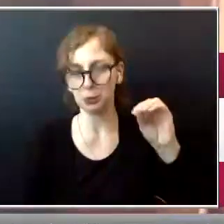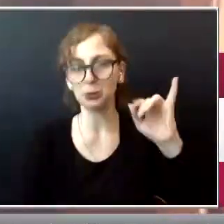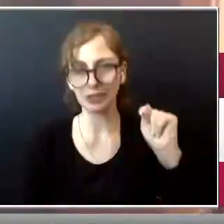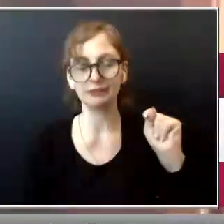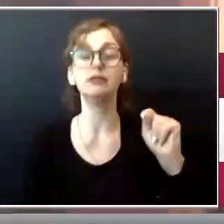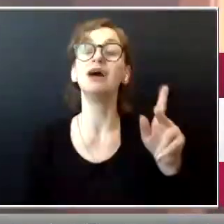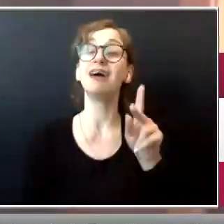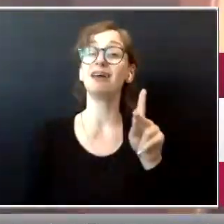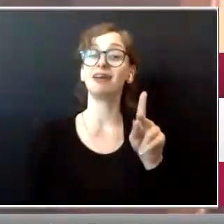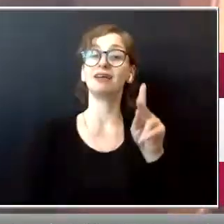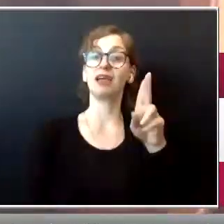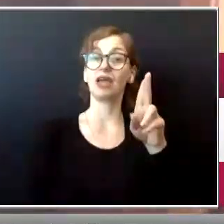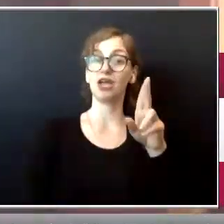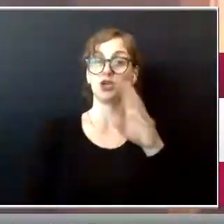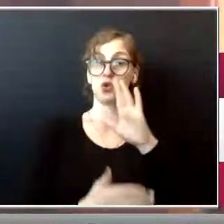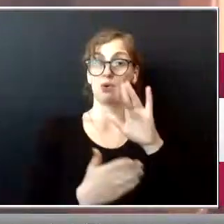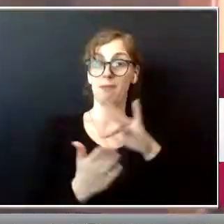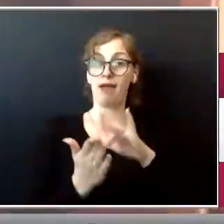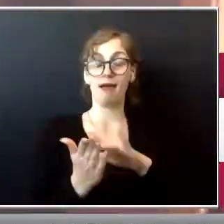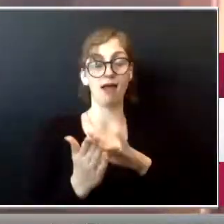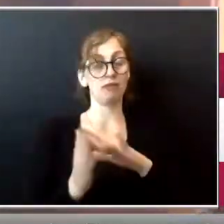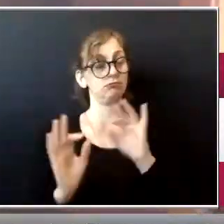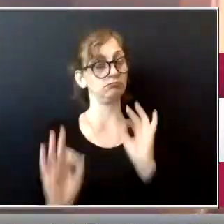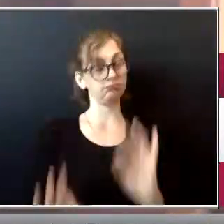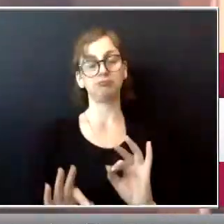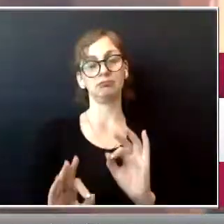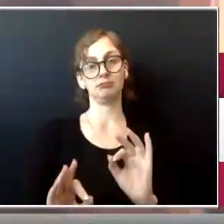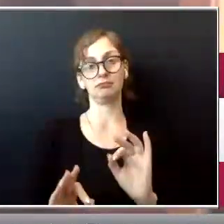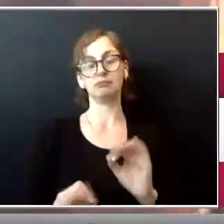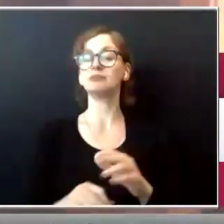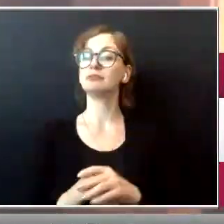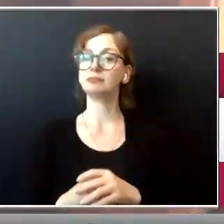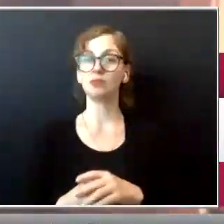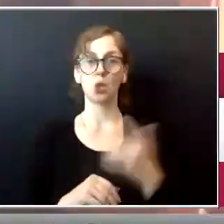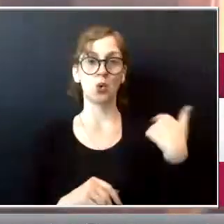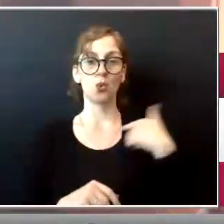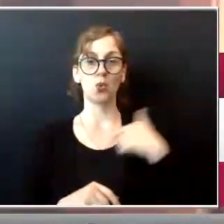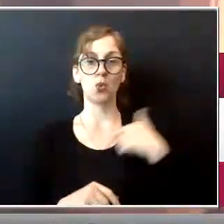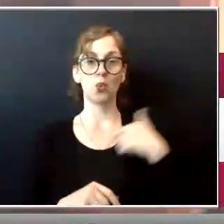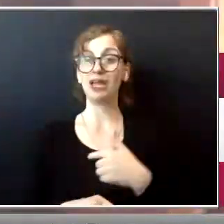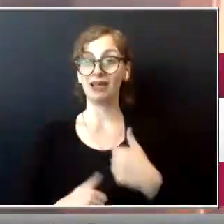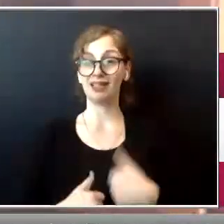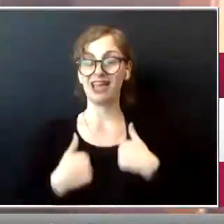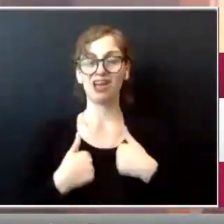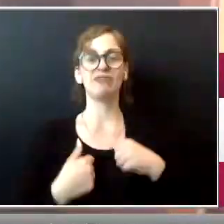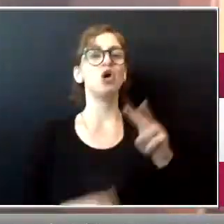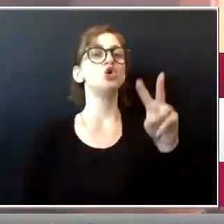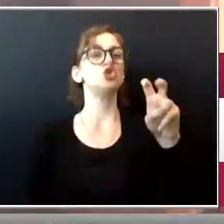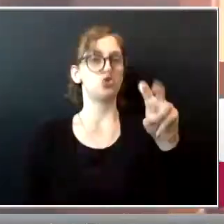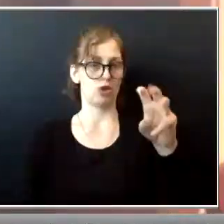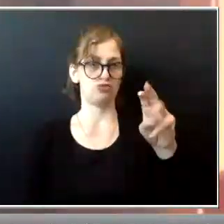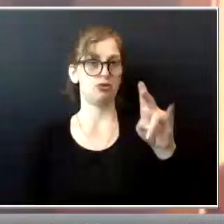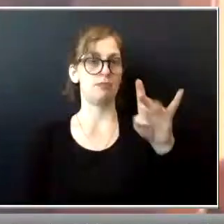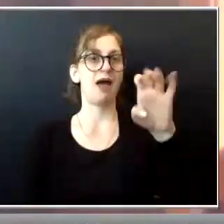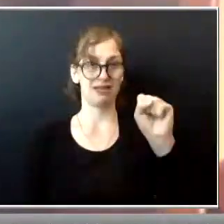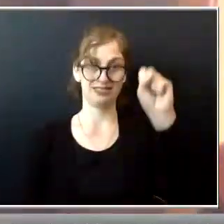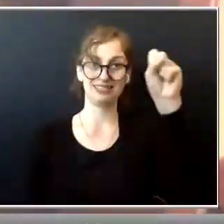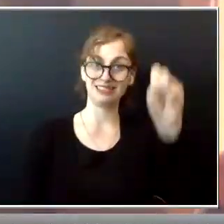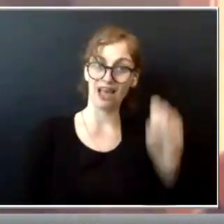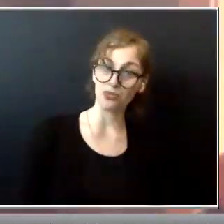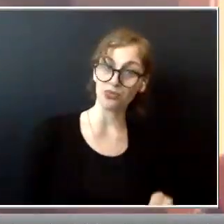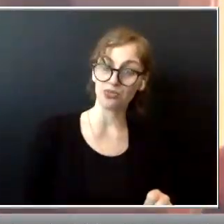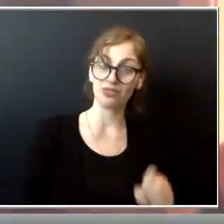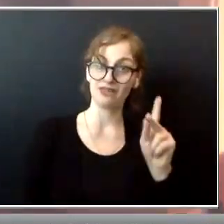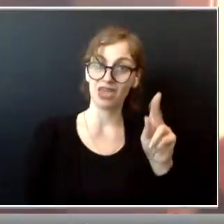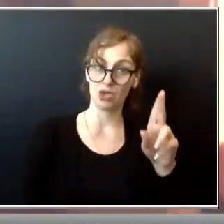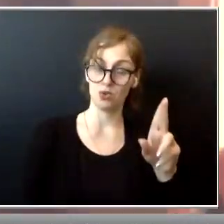to go. We live 200 miles south of KU, and the services